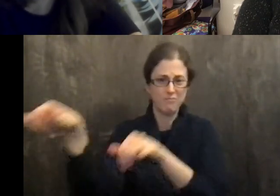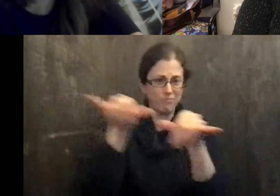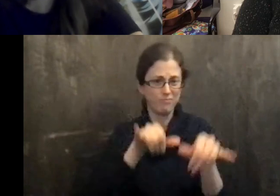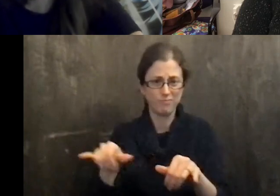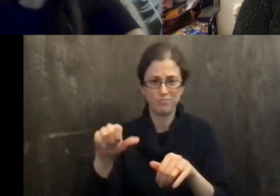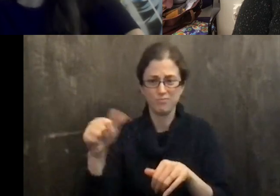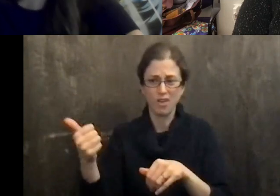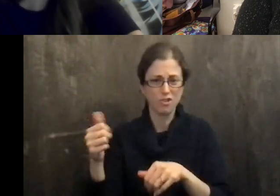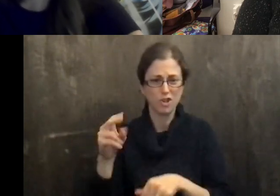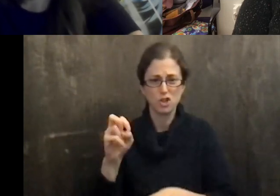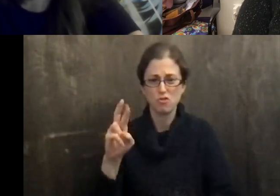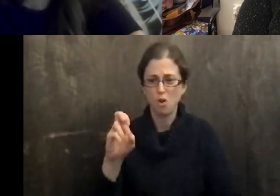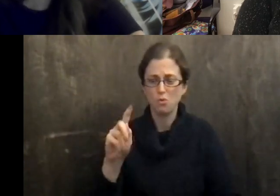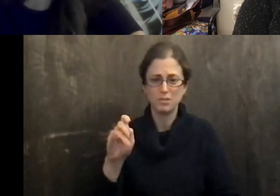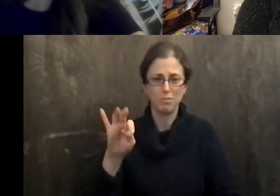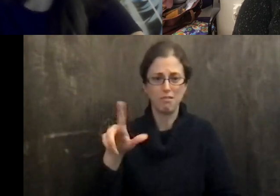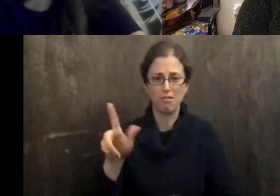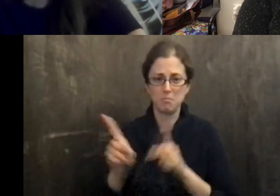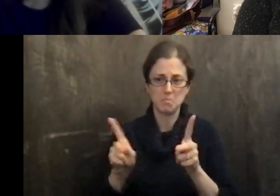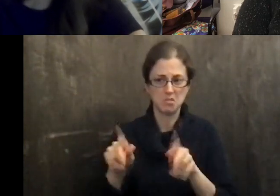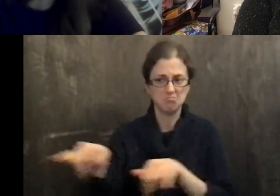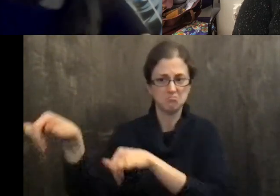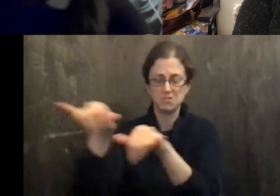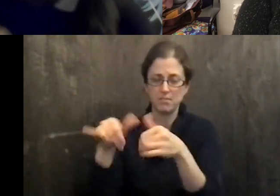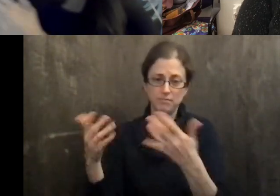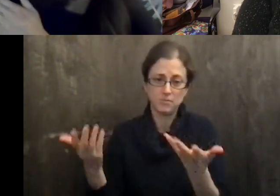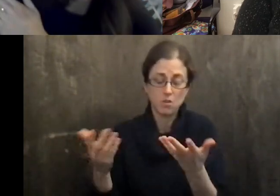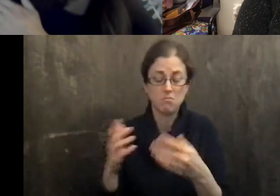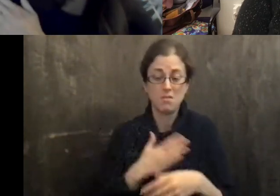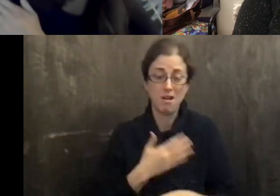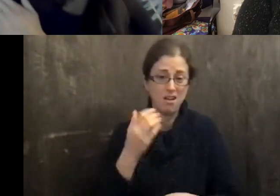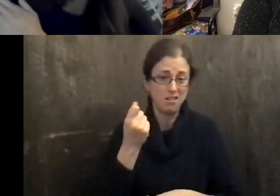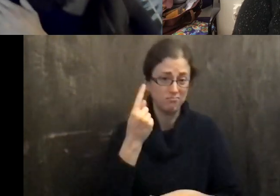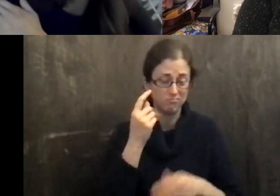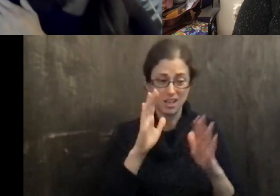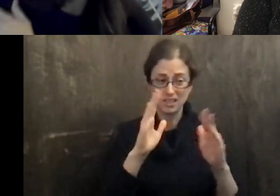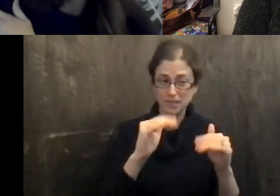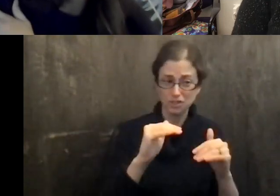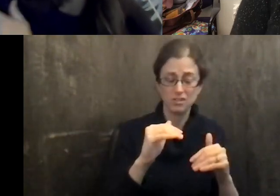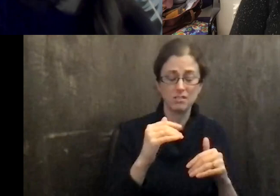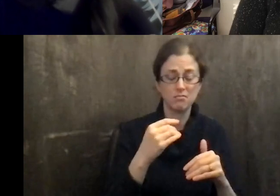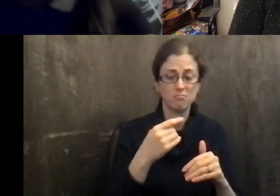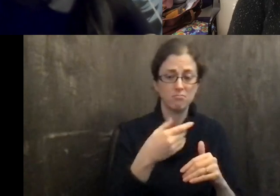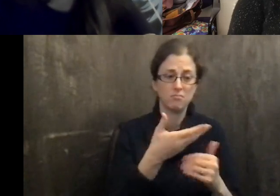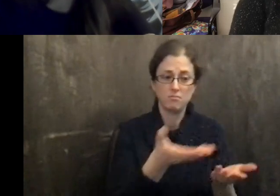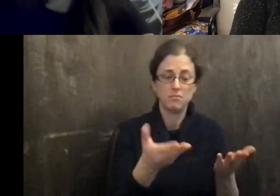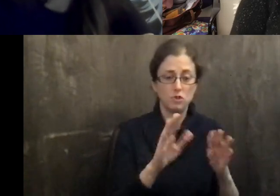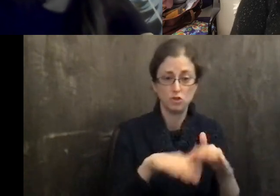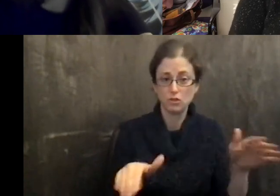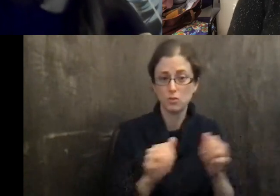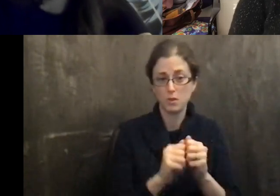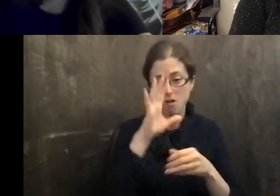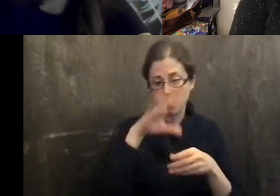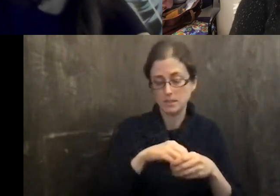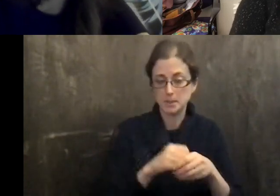autism will react any differently to the vaccine. Now, we know that getting a vaccine for a child with autism can be a